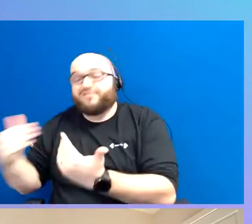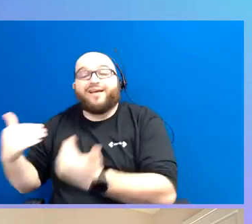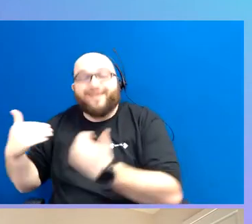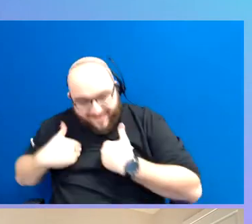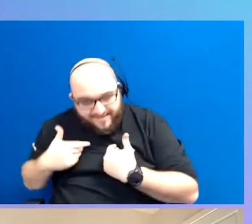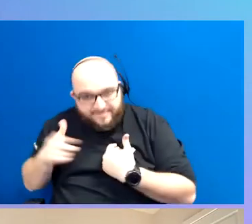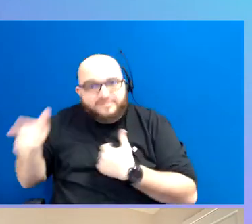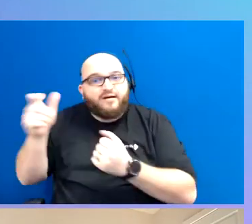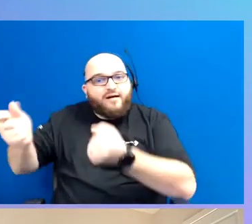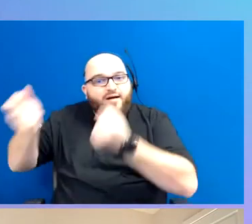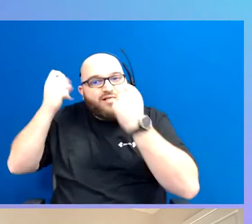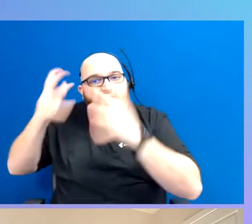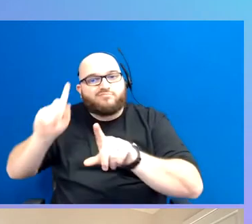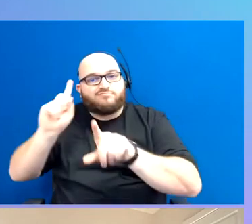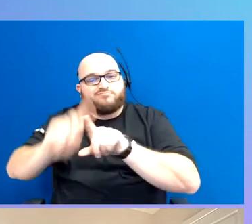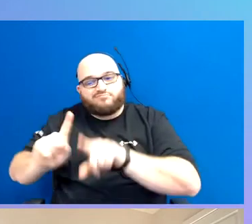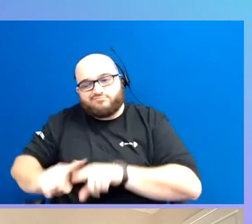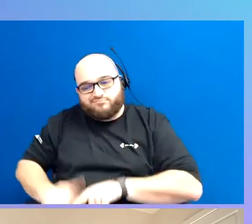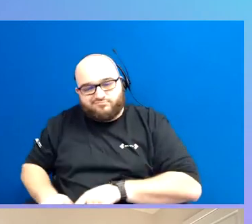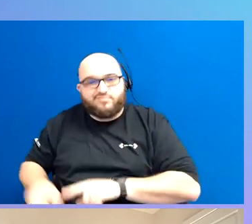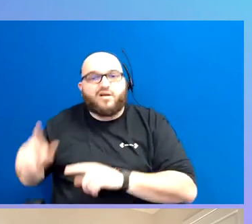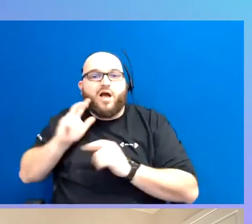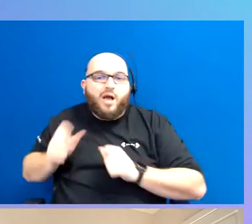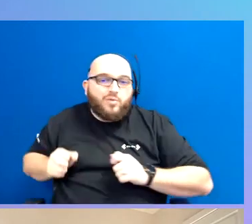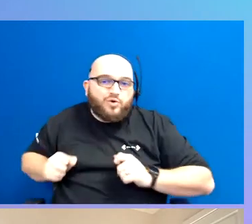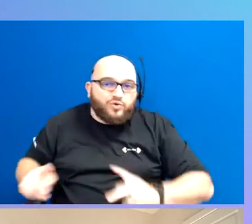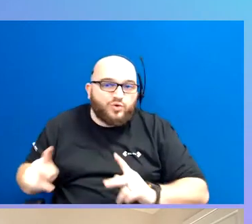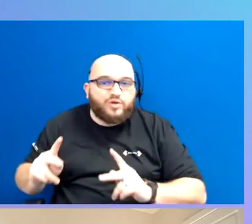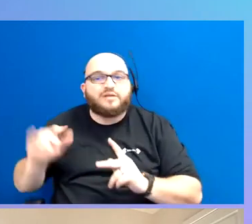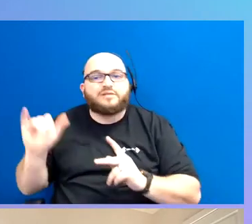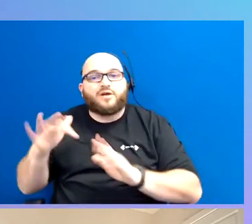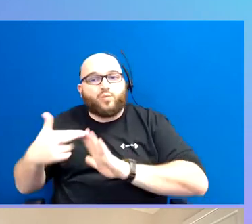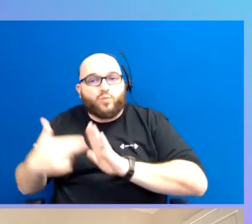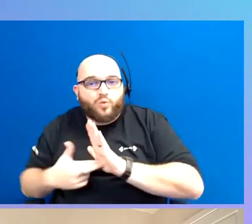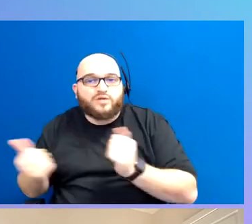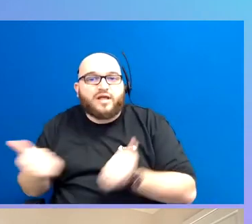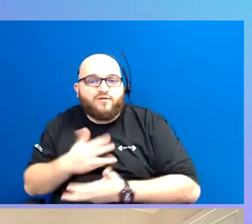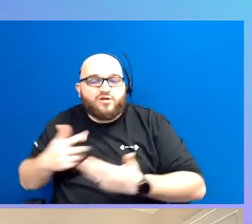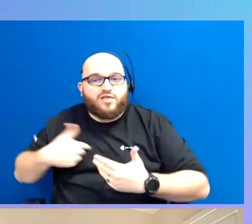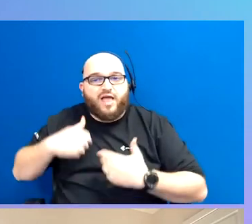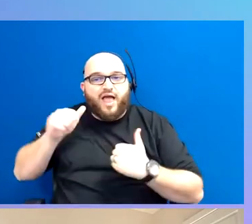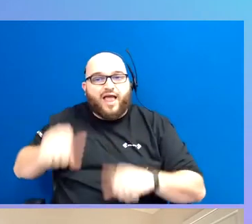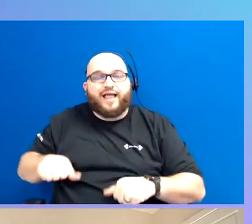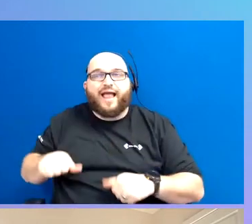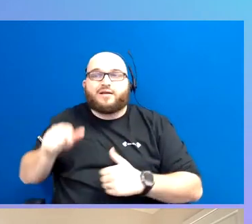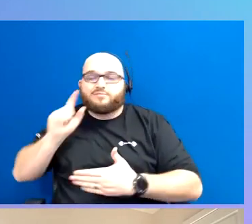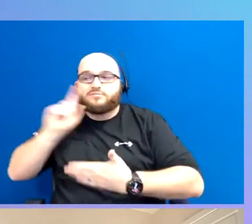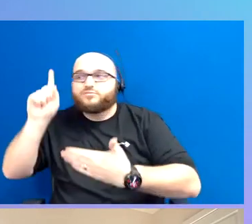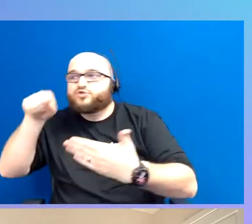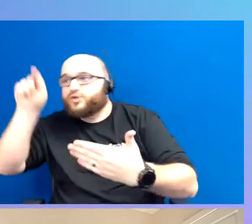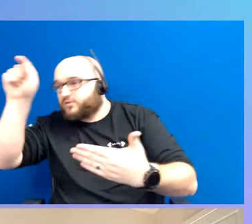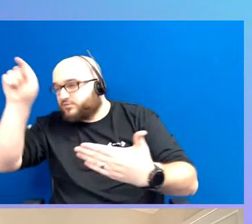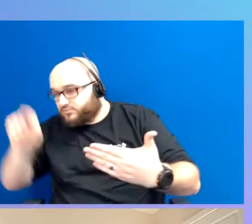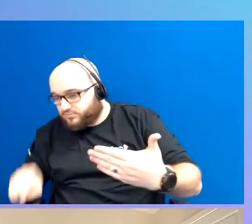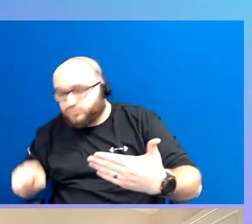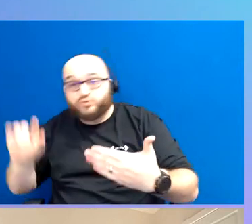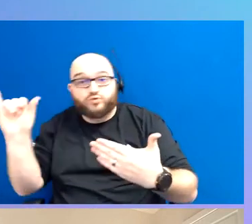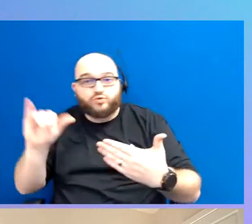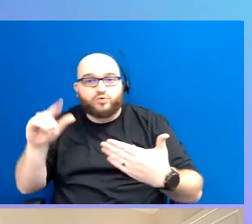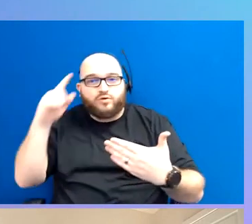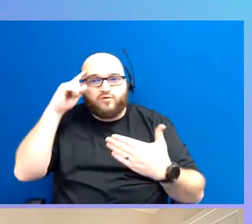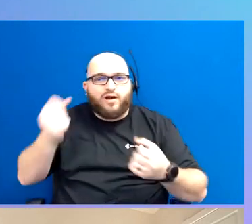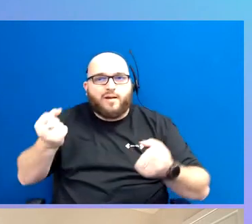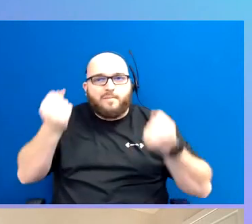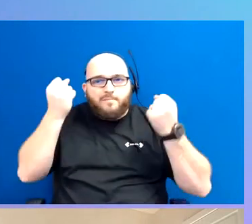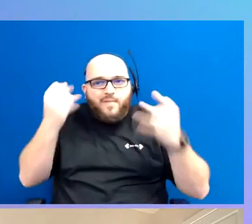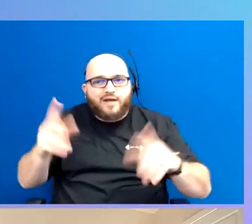it has a lot of checks or rules, like we say, which check for a lot of WCAG